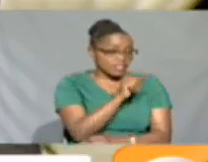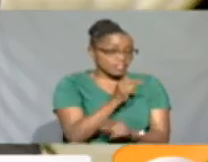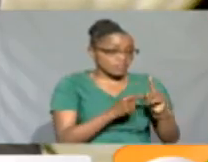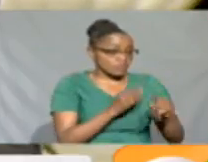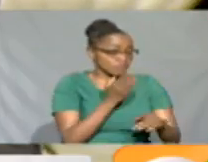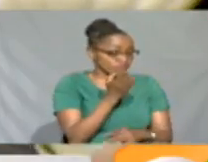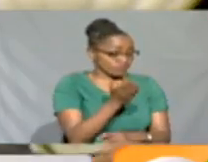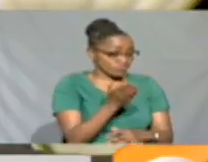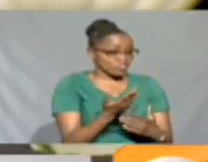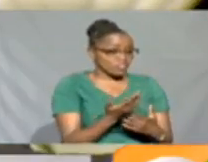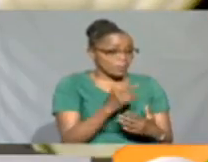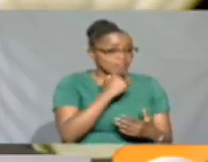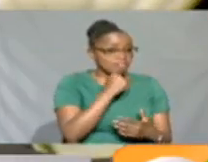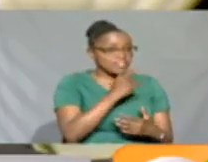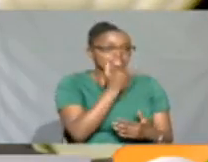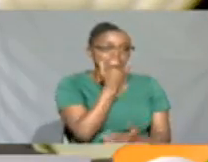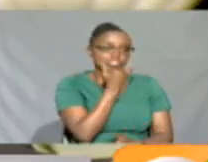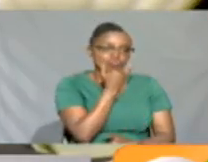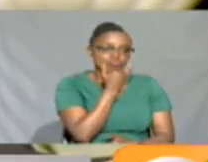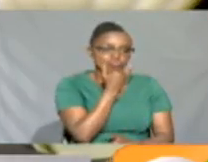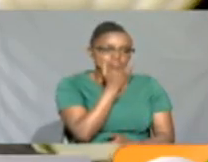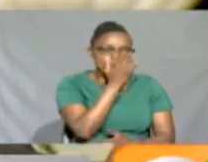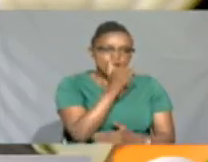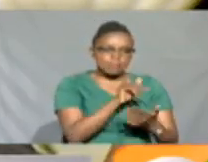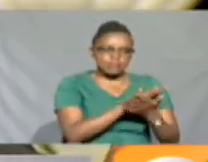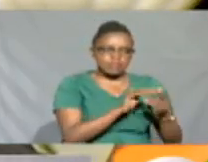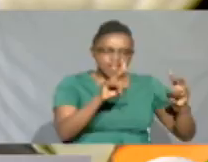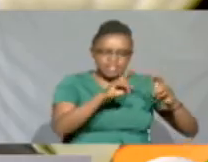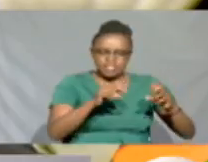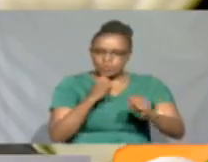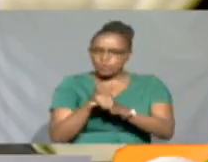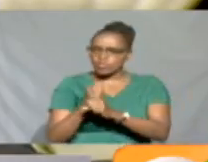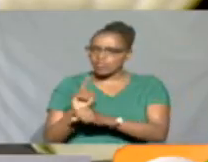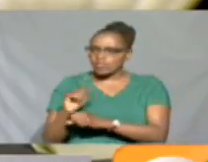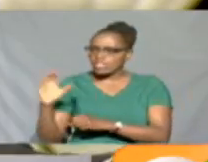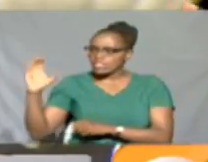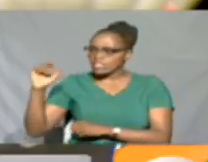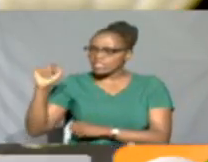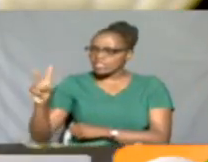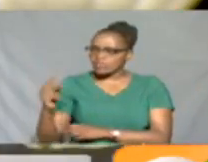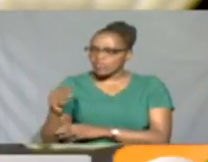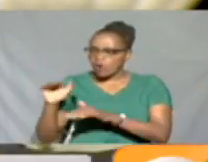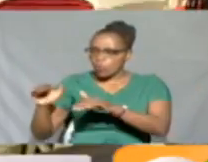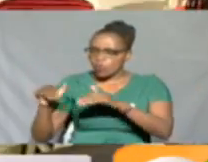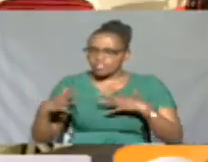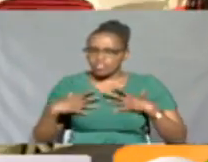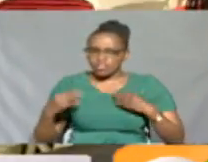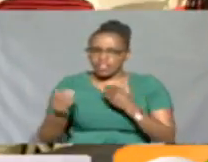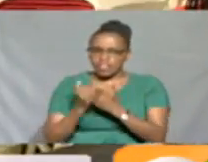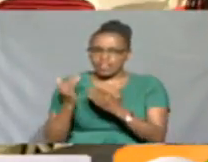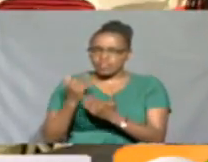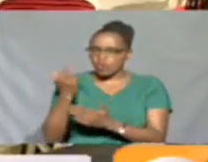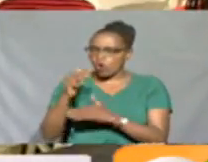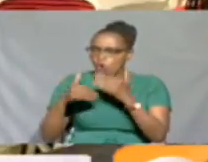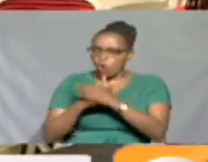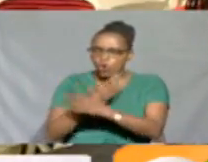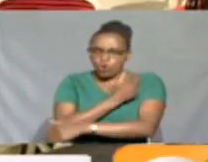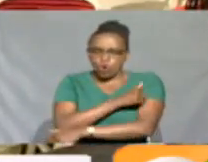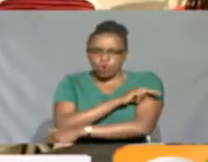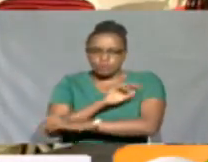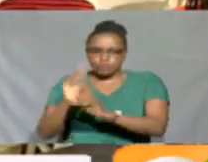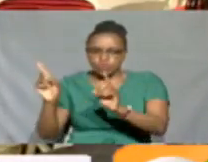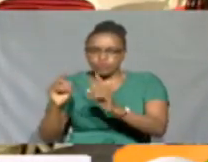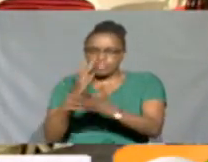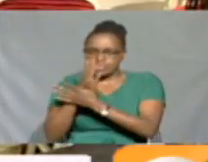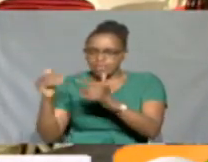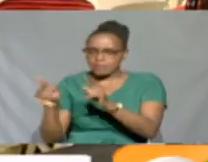you, I tell you it's wrong. This is based on a research that was done by Citizen, waiting on healthcare. It's not all the hospitals. Okay. This is okay.